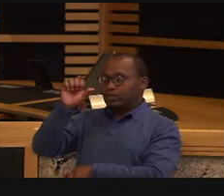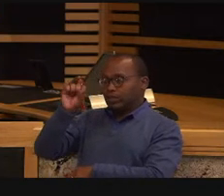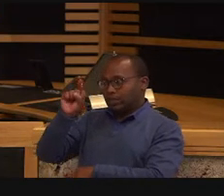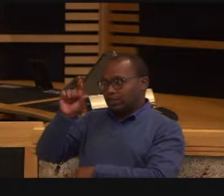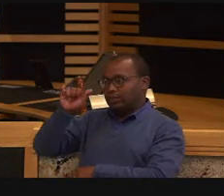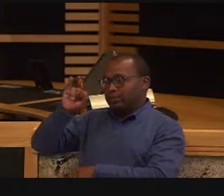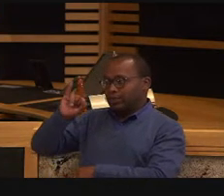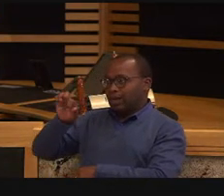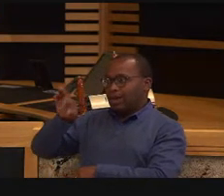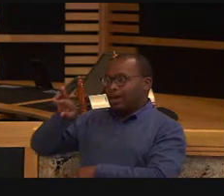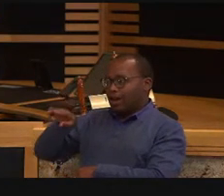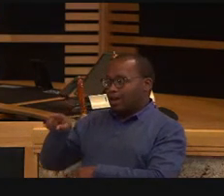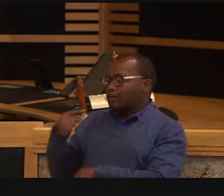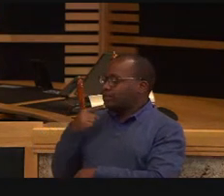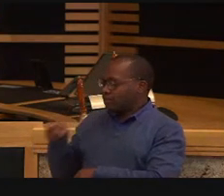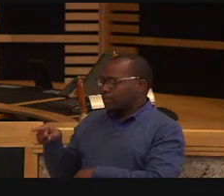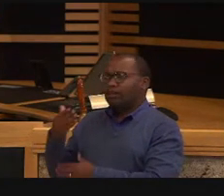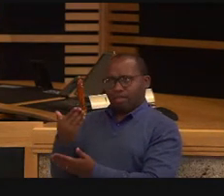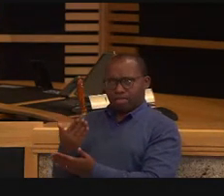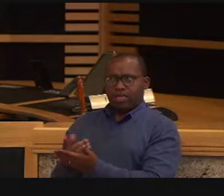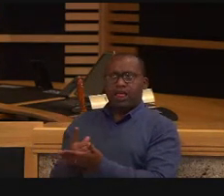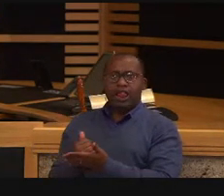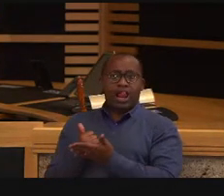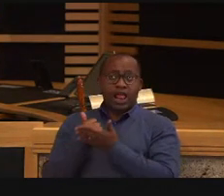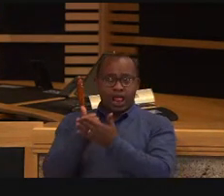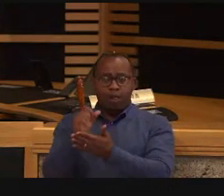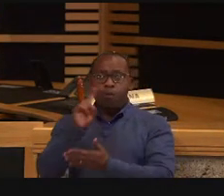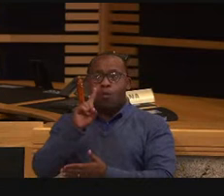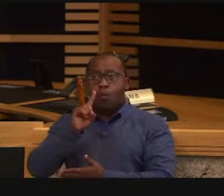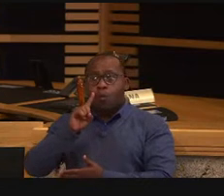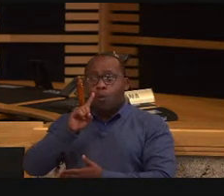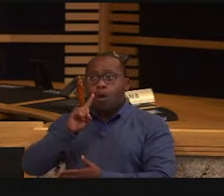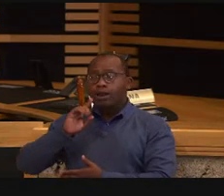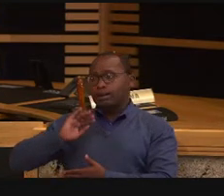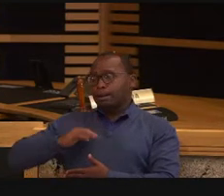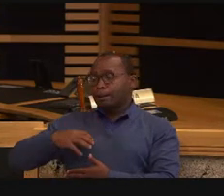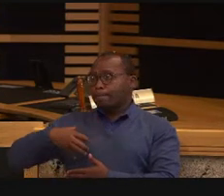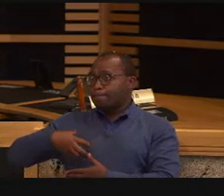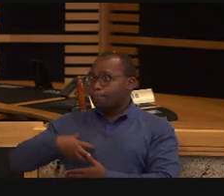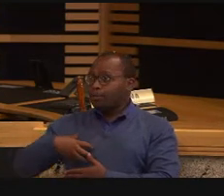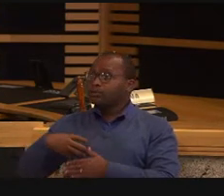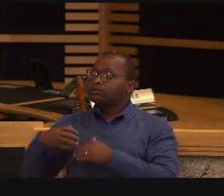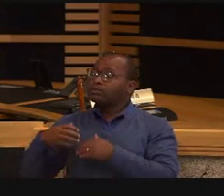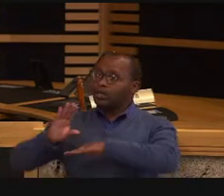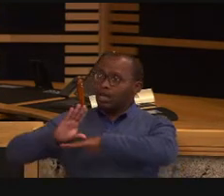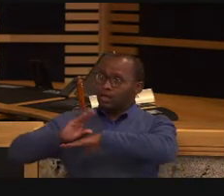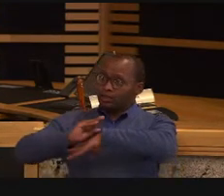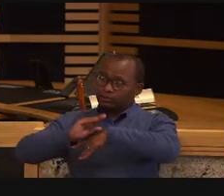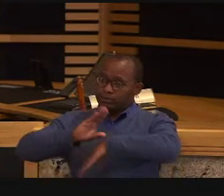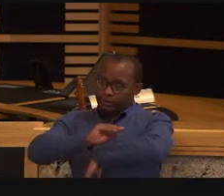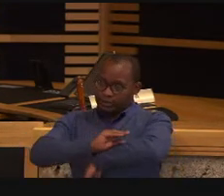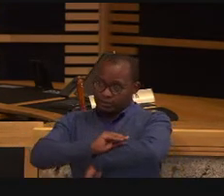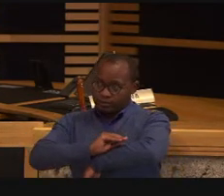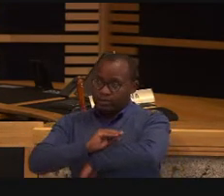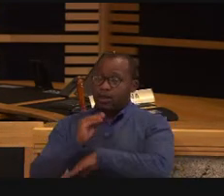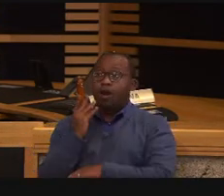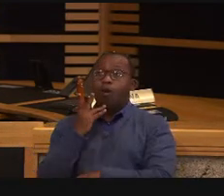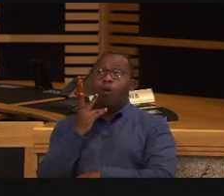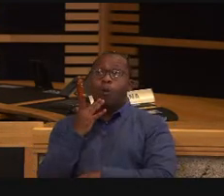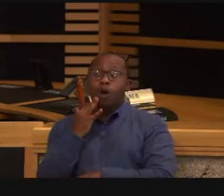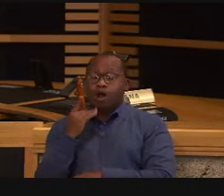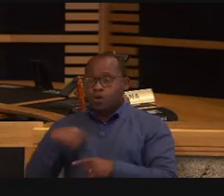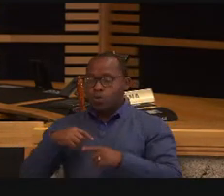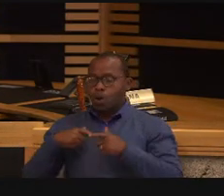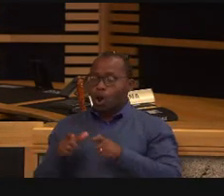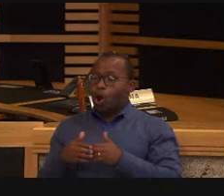in the treatment of breast cancer. It is therefore vital, Madam Honorable Deputy Speaker, that in pursuit of opening up the